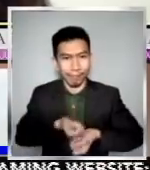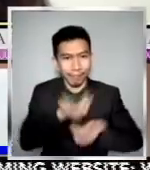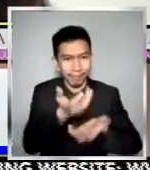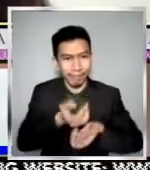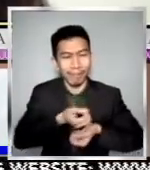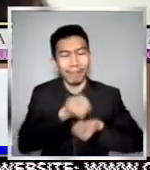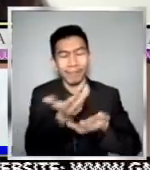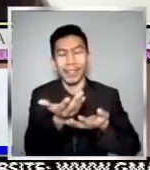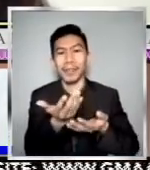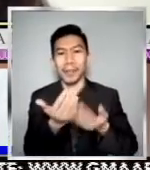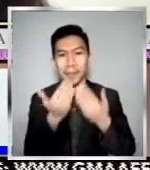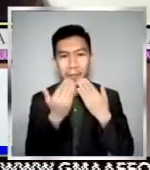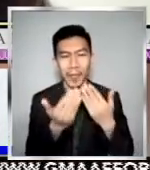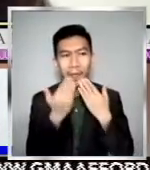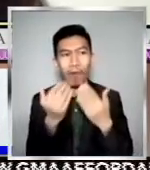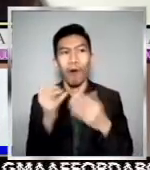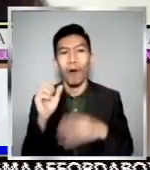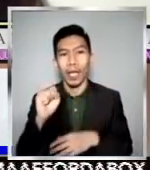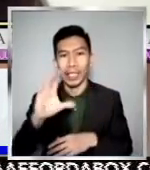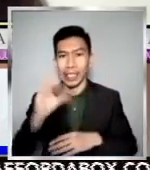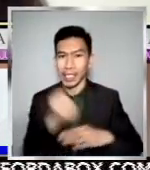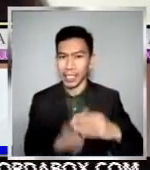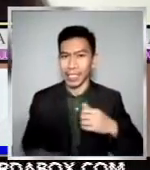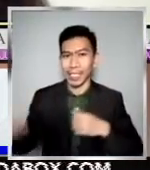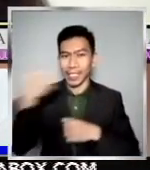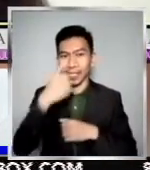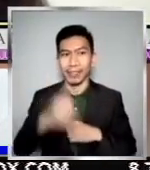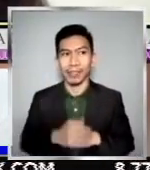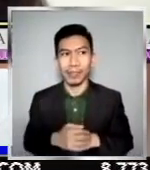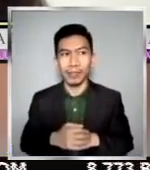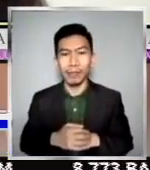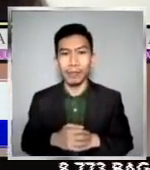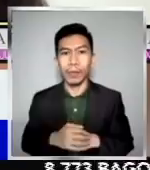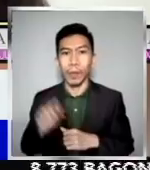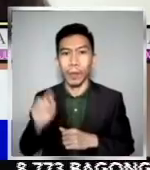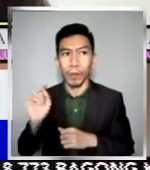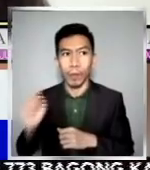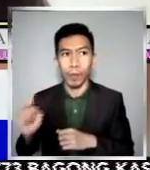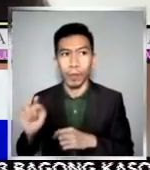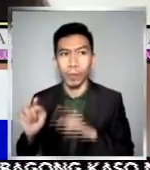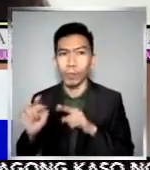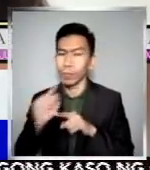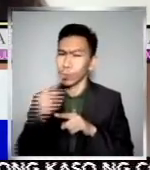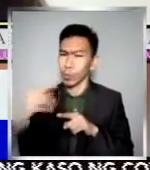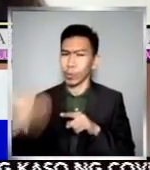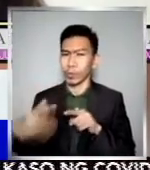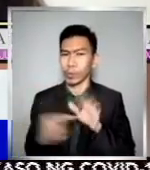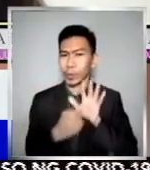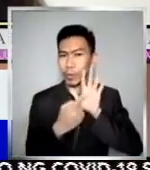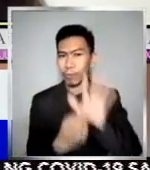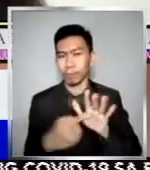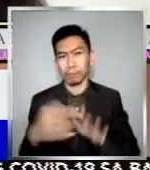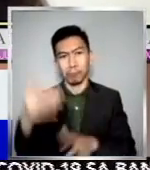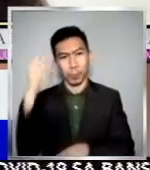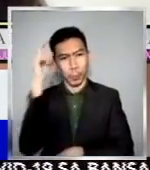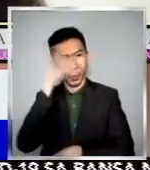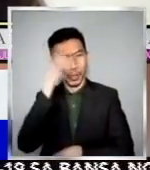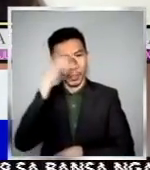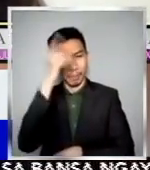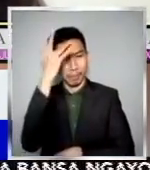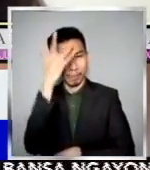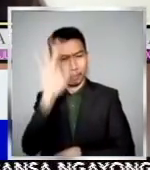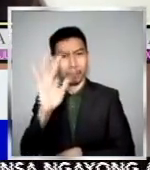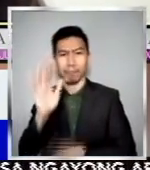Our Chief Justice has perennially exhibited his brilliance, competence, and dedication in the field